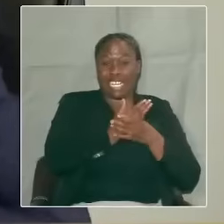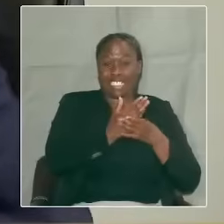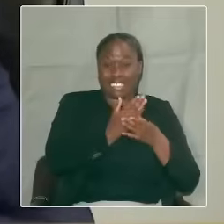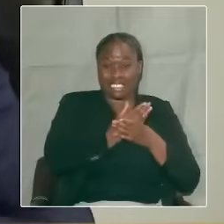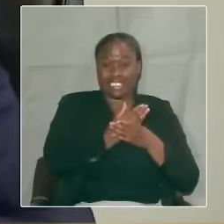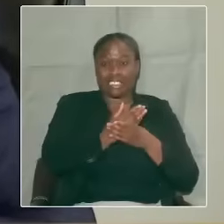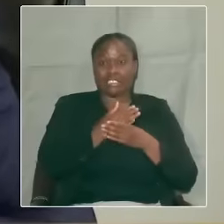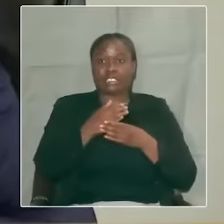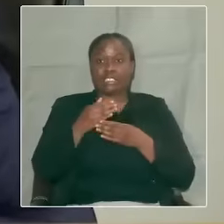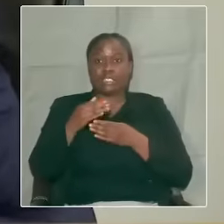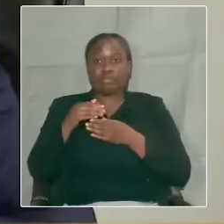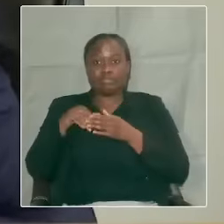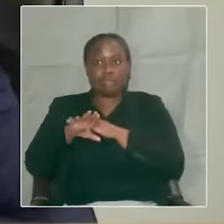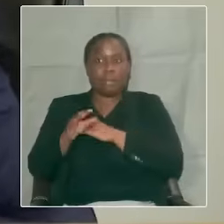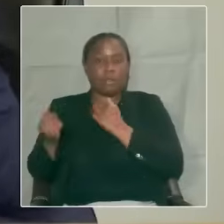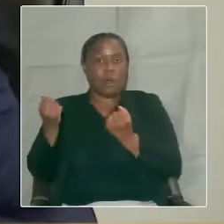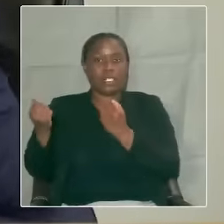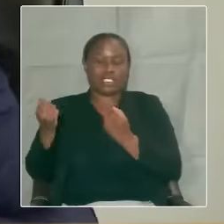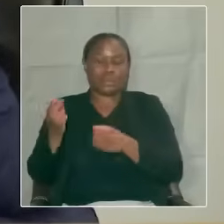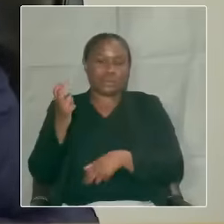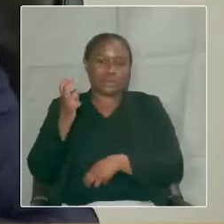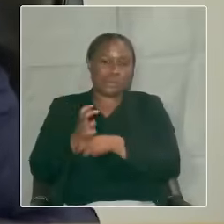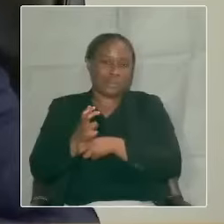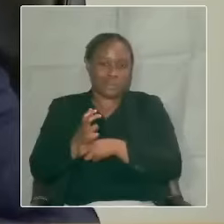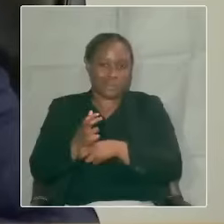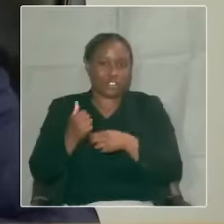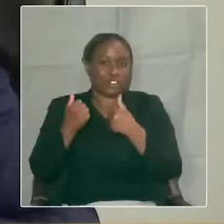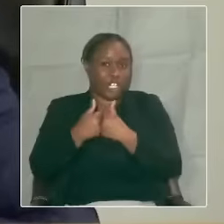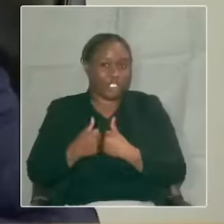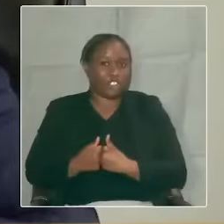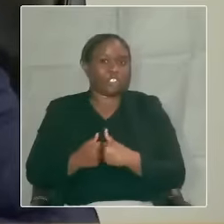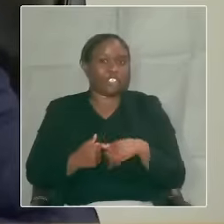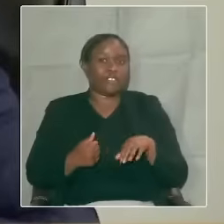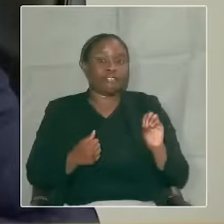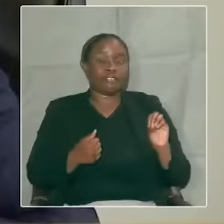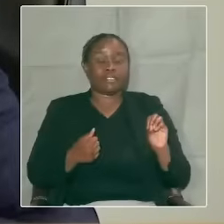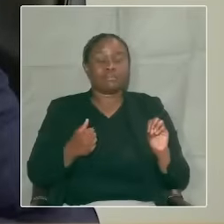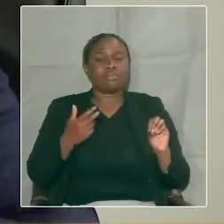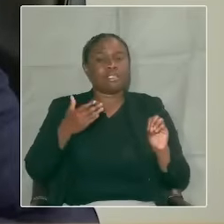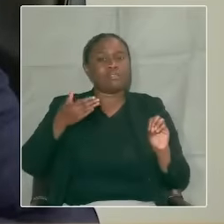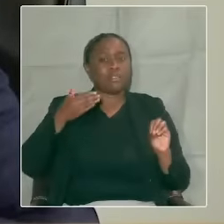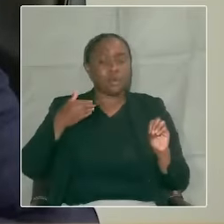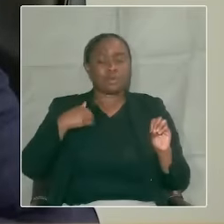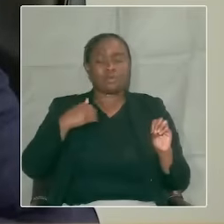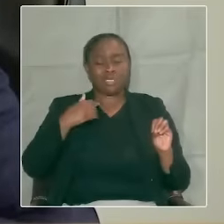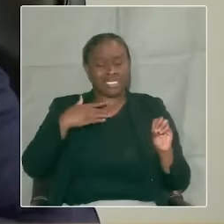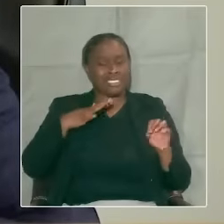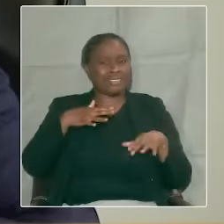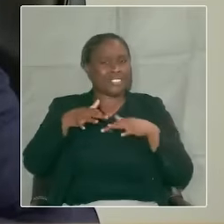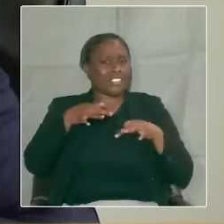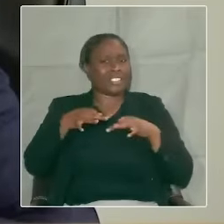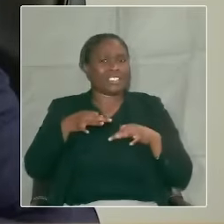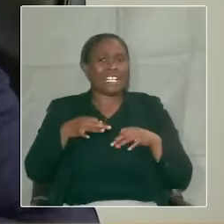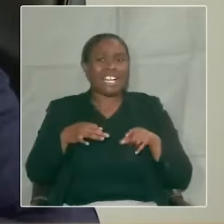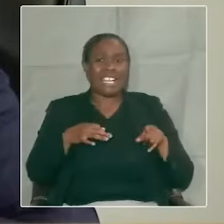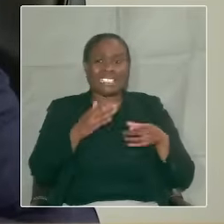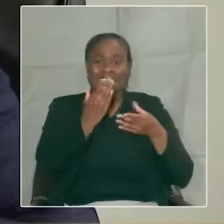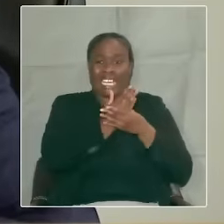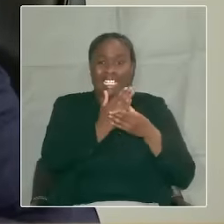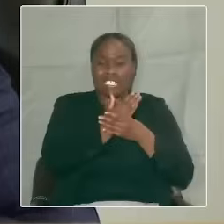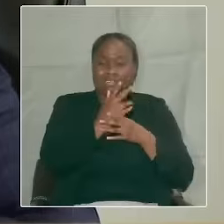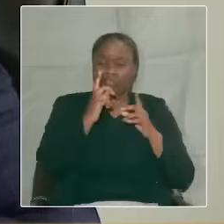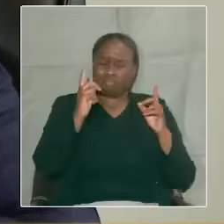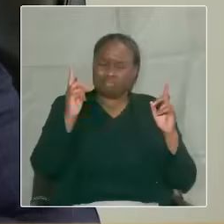related cases. As I said, commissioners earlier, the cases are quite very complex when